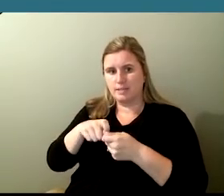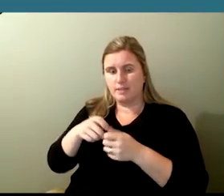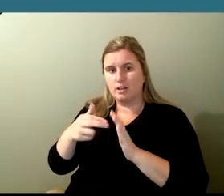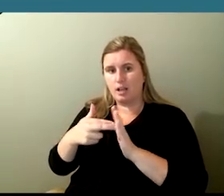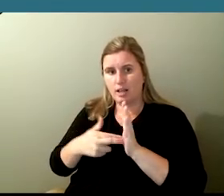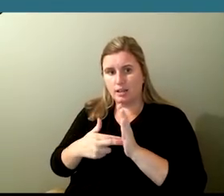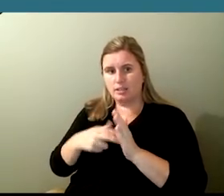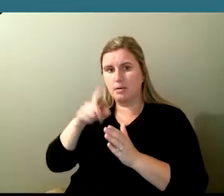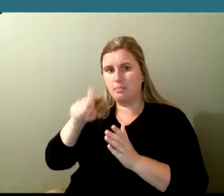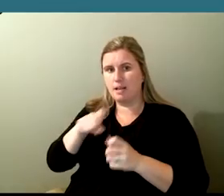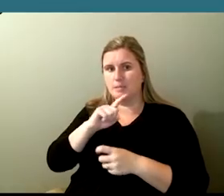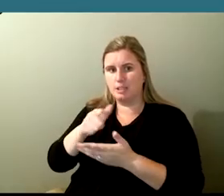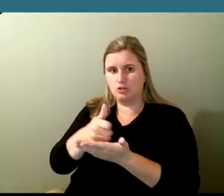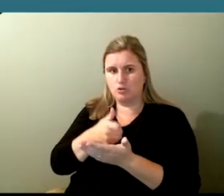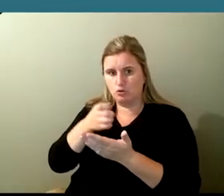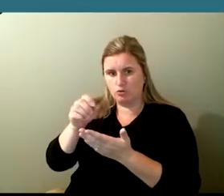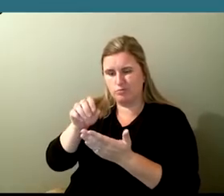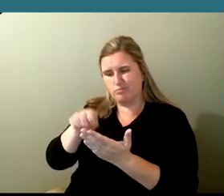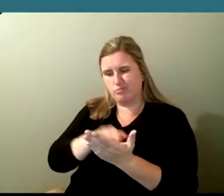be scripted.